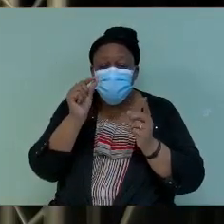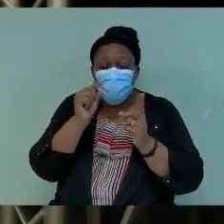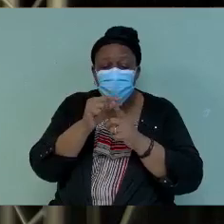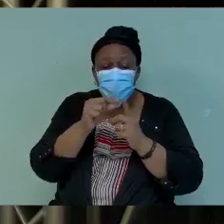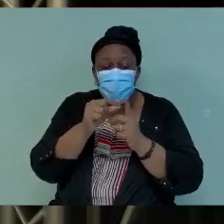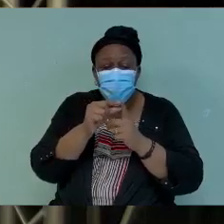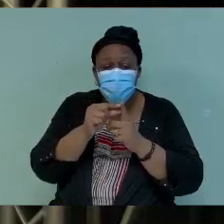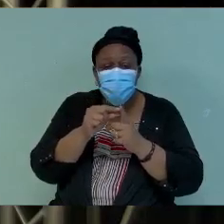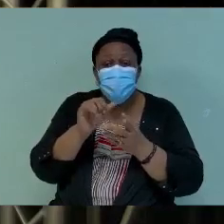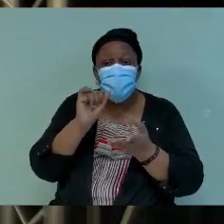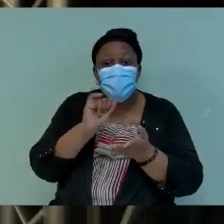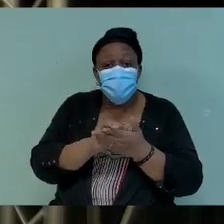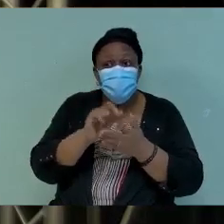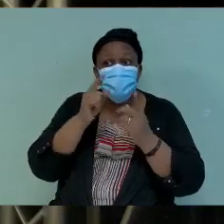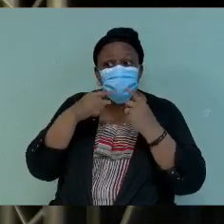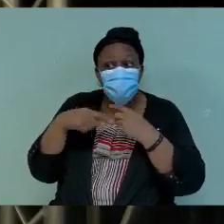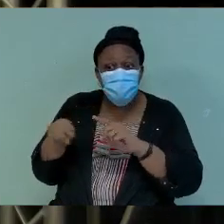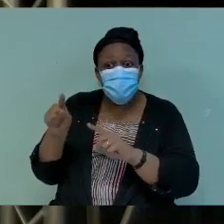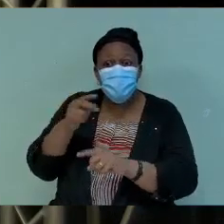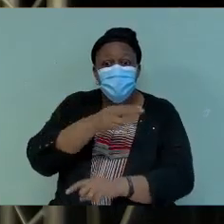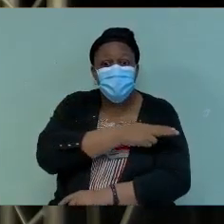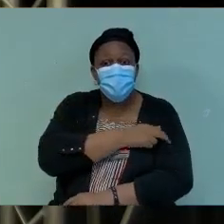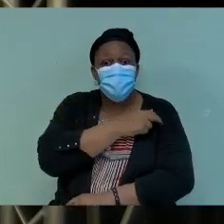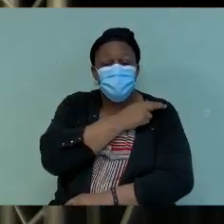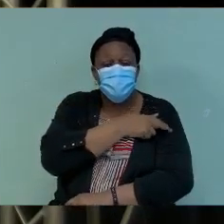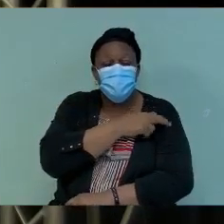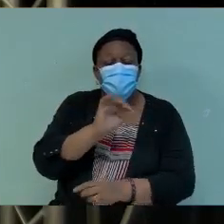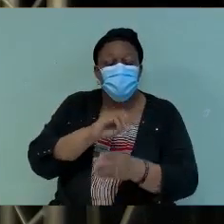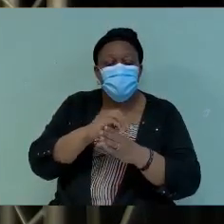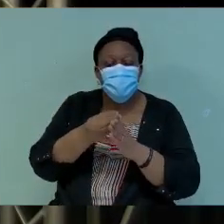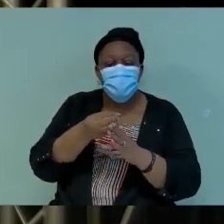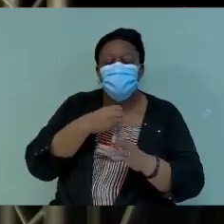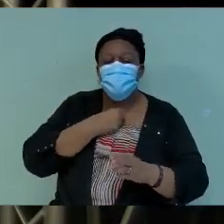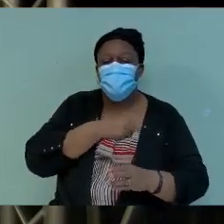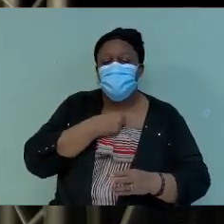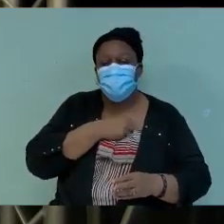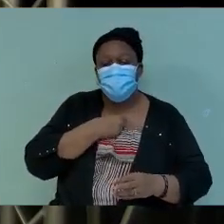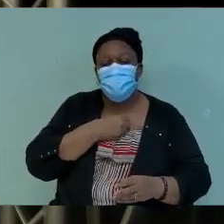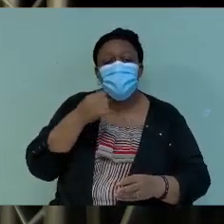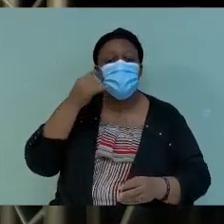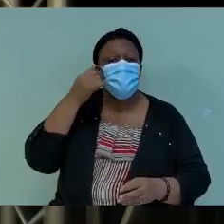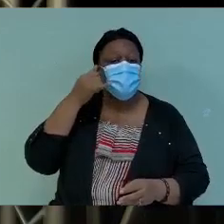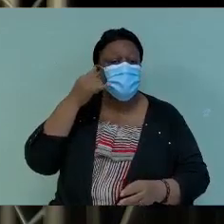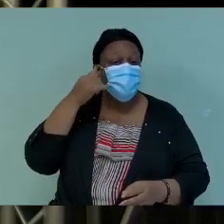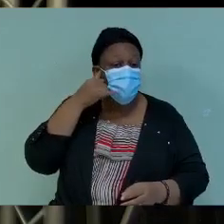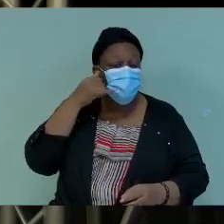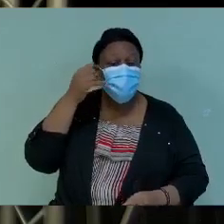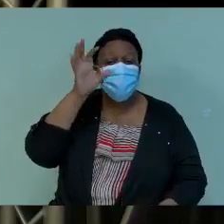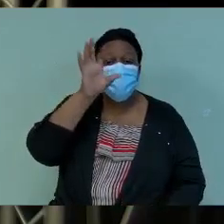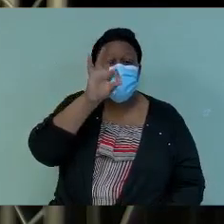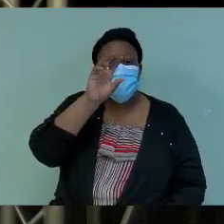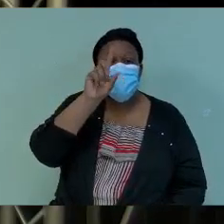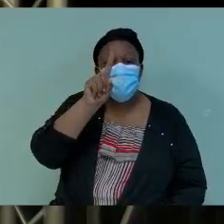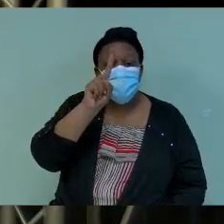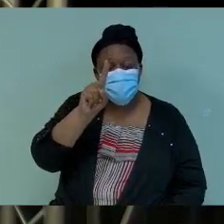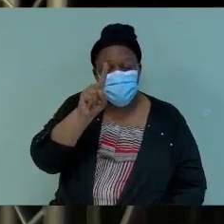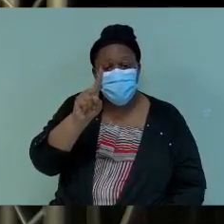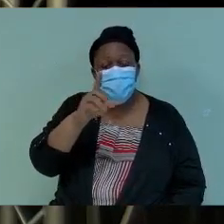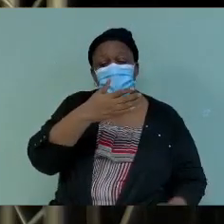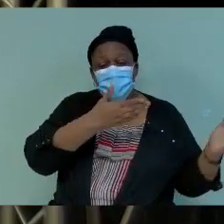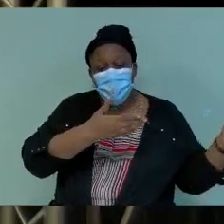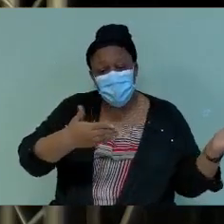this is a medical emergency and you are urged to call 911 and must be taken to the hospital